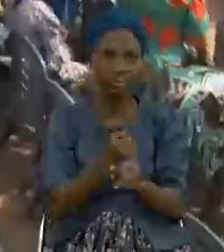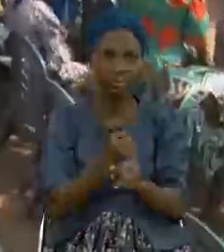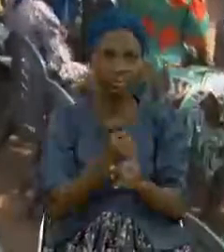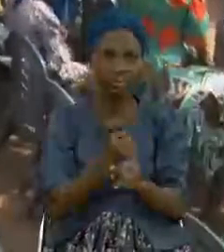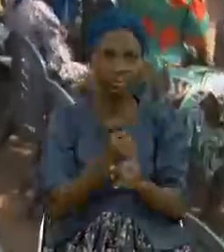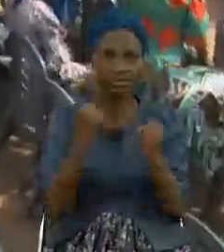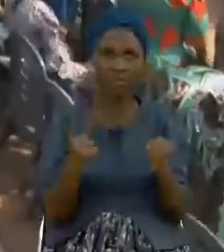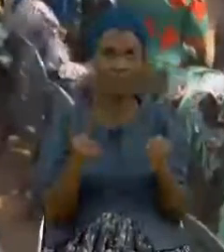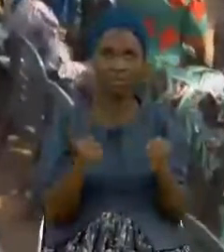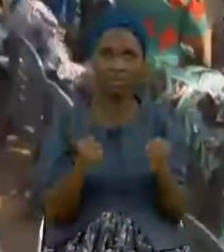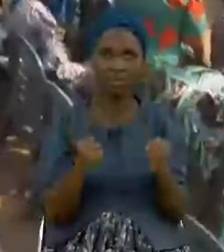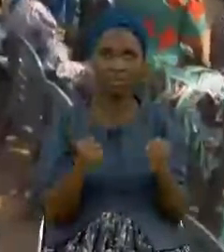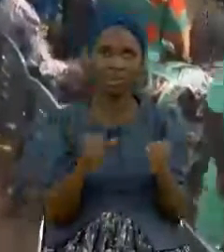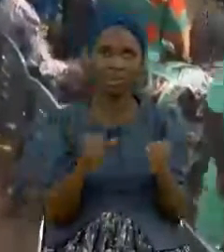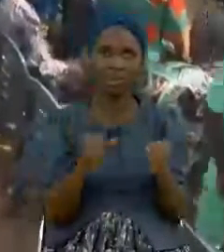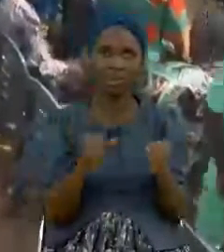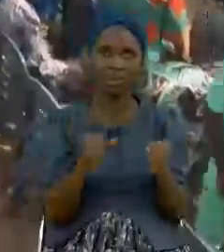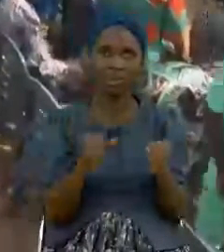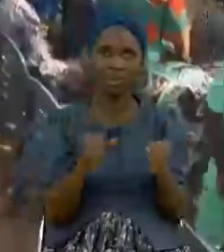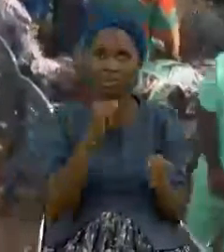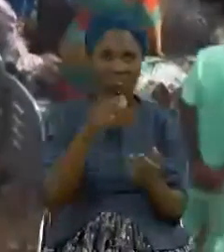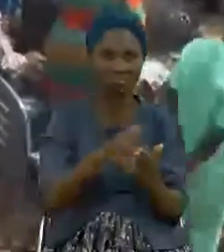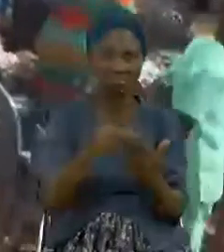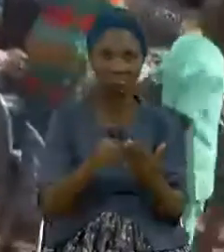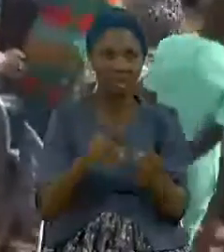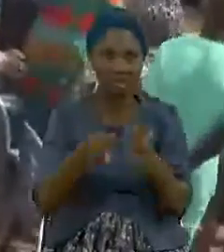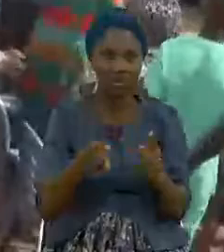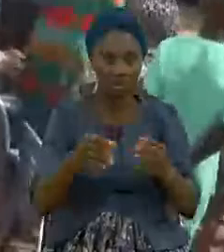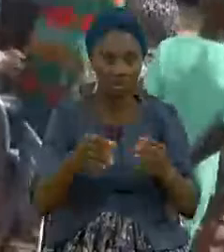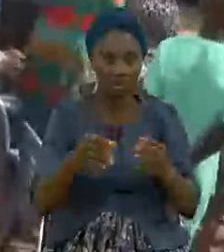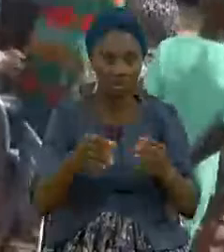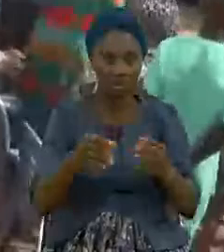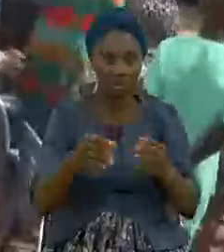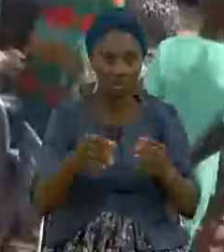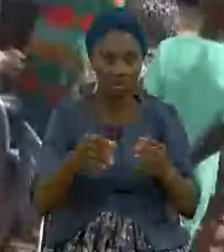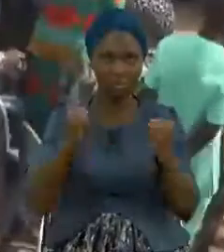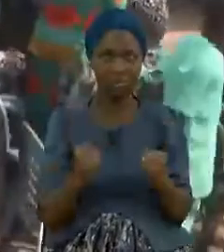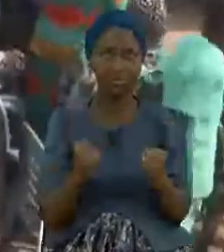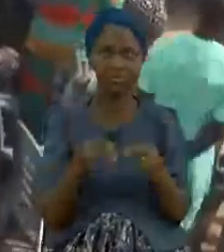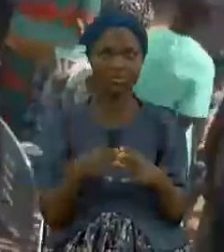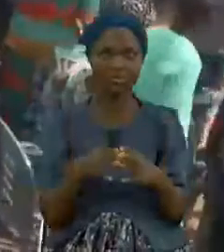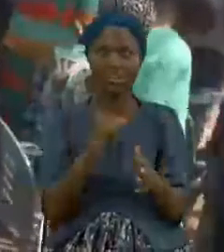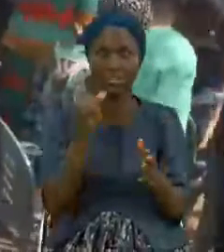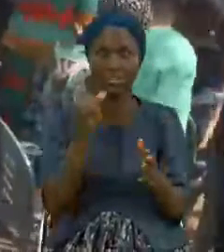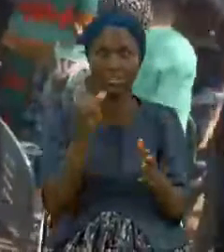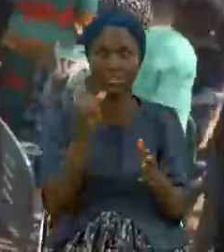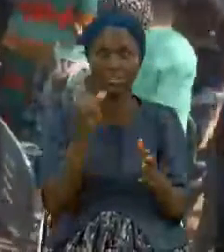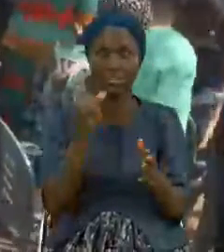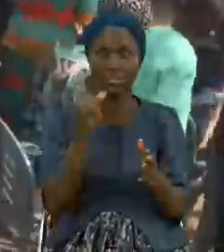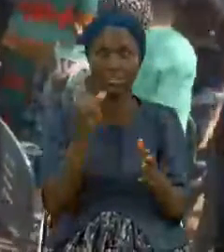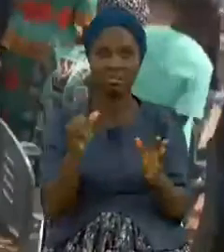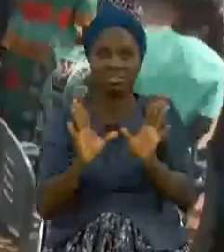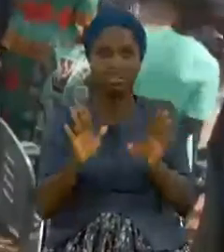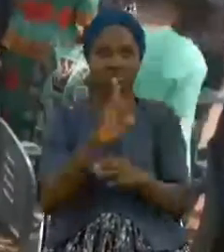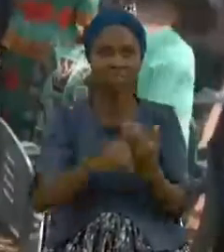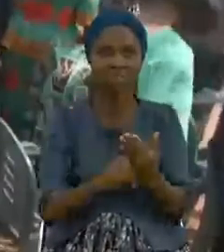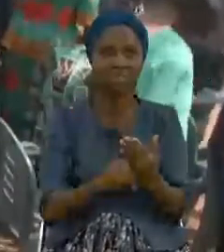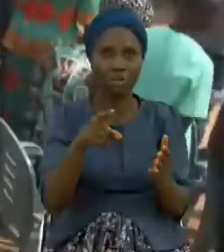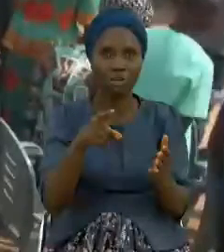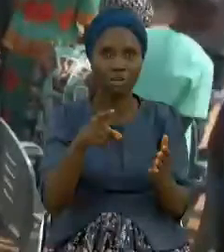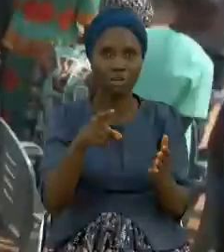receive power, not fearfulness. It shall receive power,